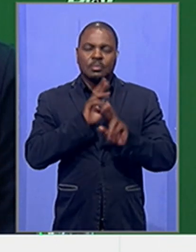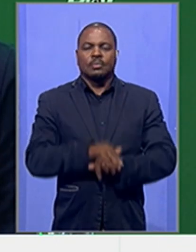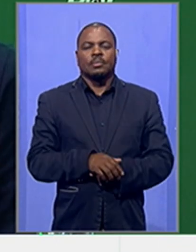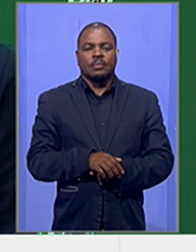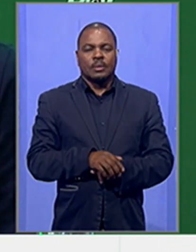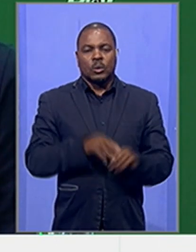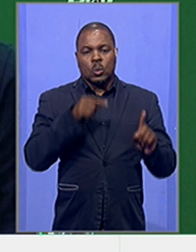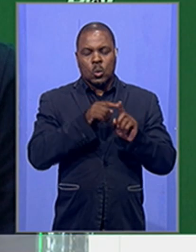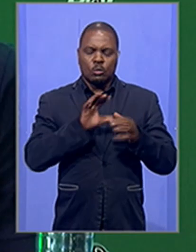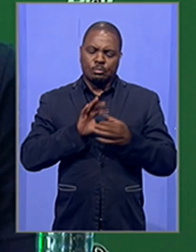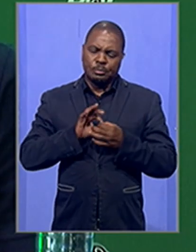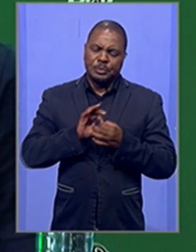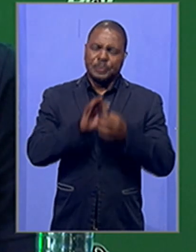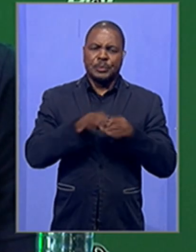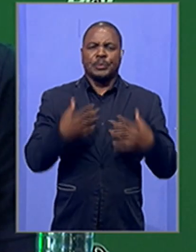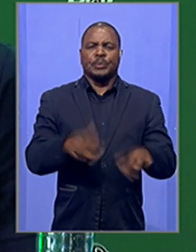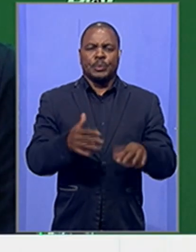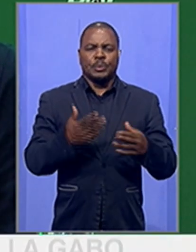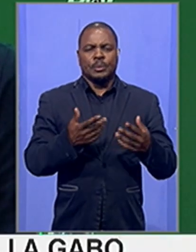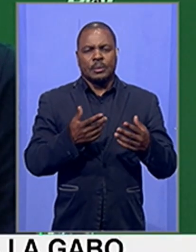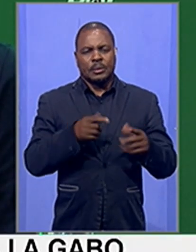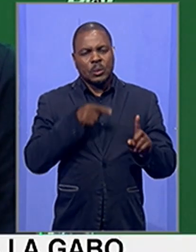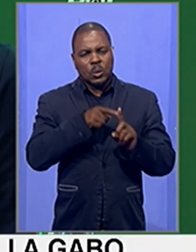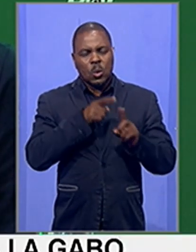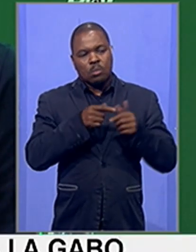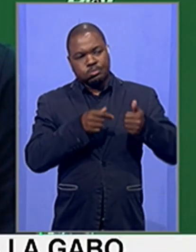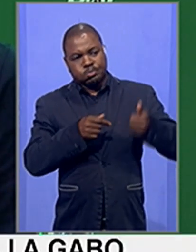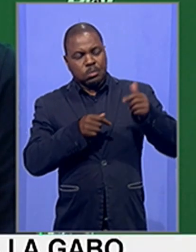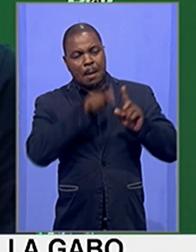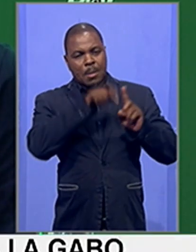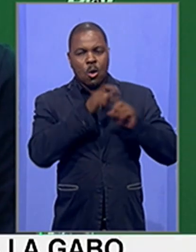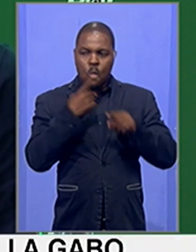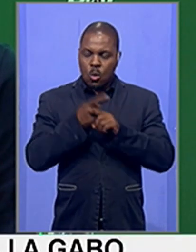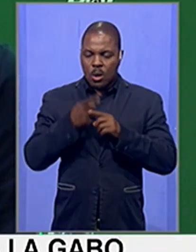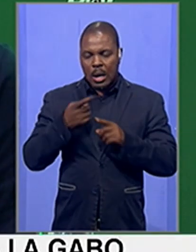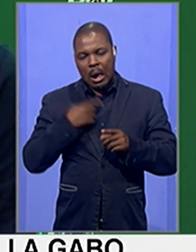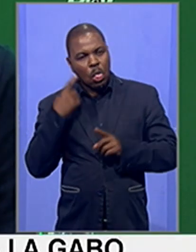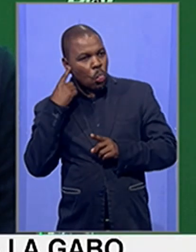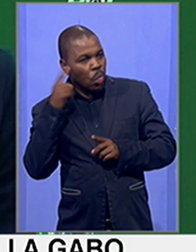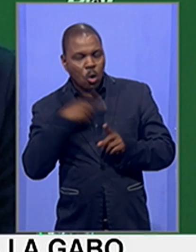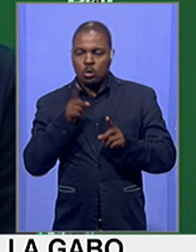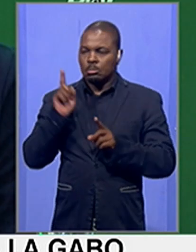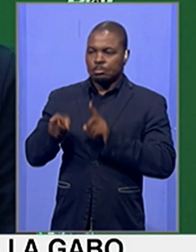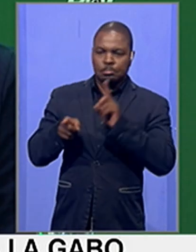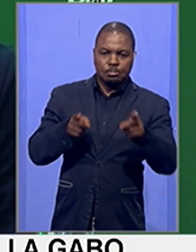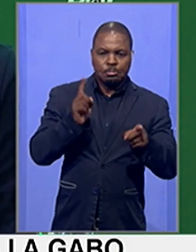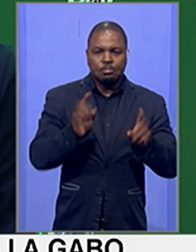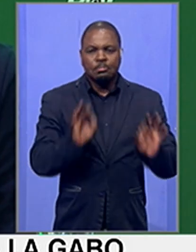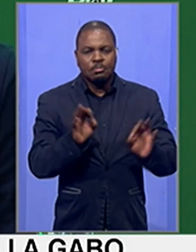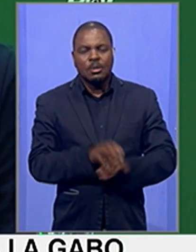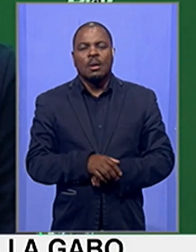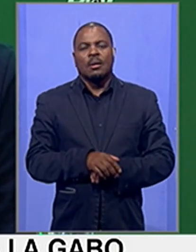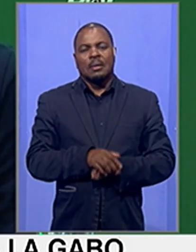Was very dedicated and very disciplined He was one of the seniors that used to call us to order You know, those were, you know,